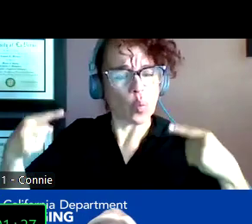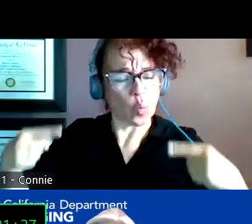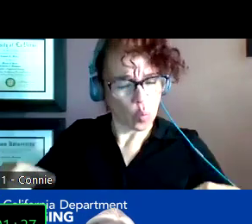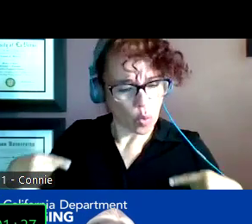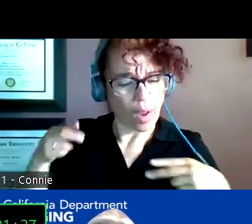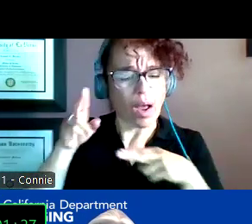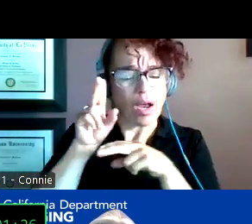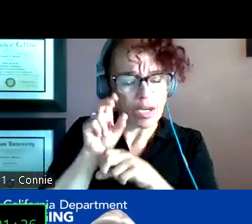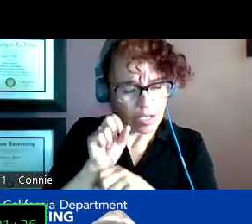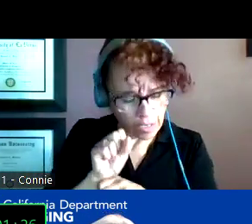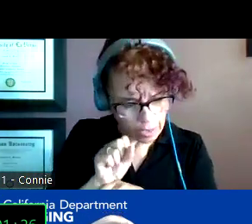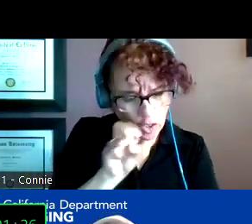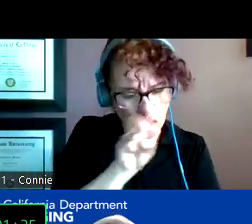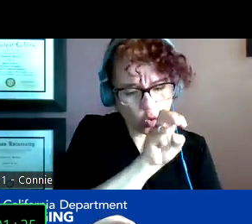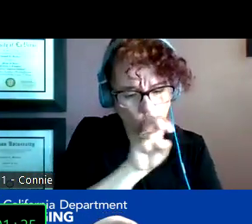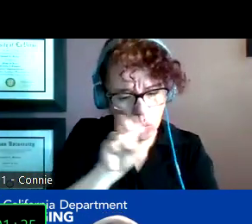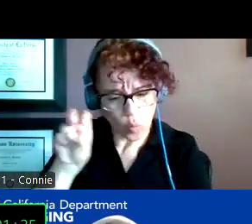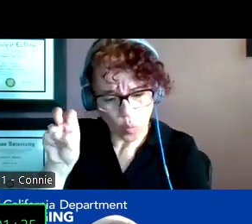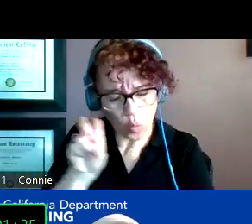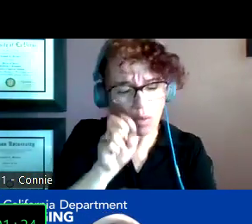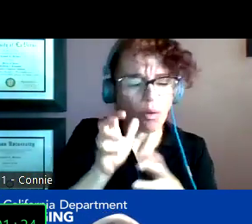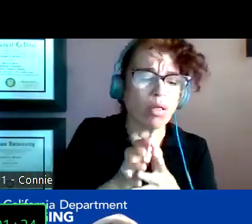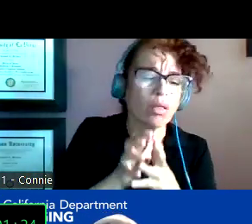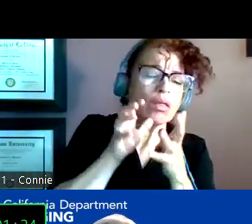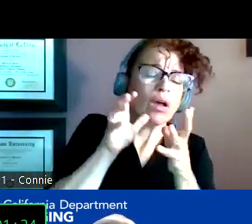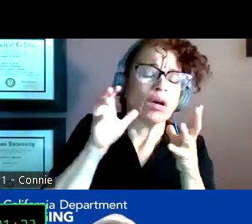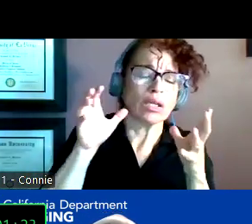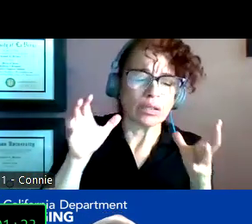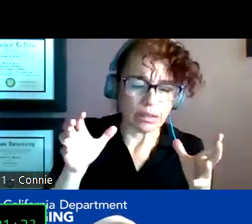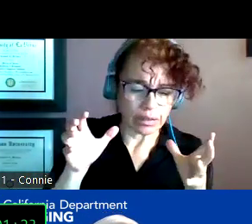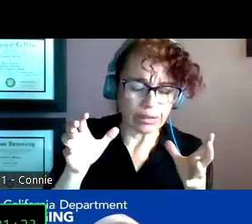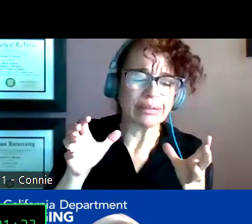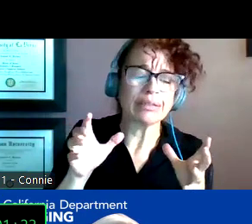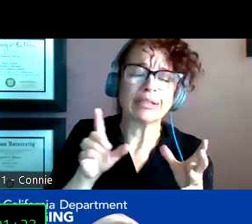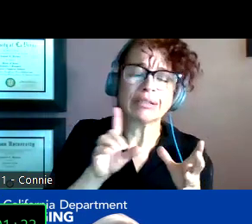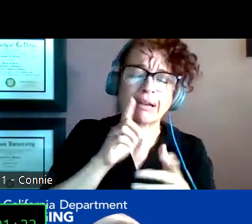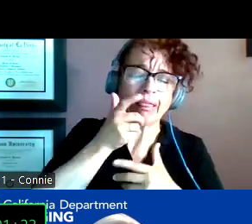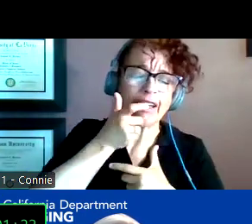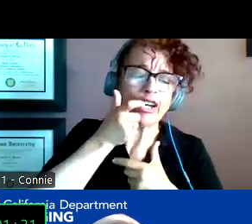use transportation a lot. So I would be actually